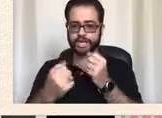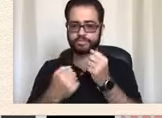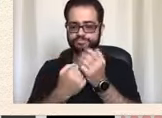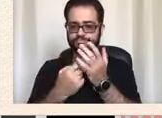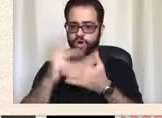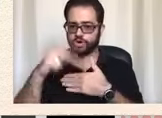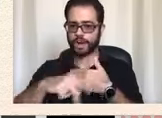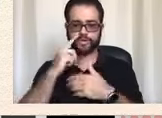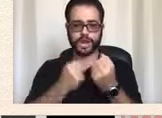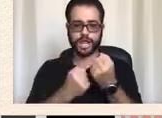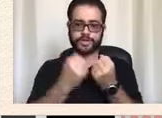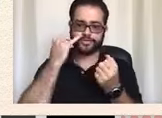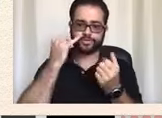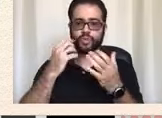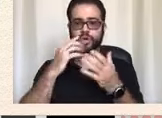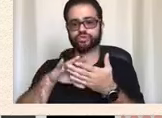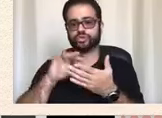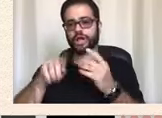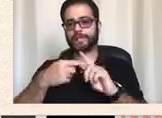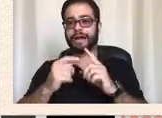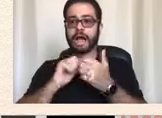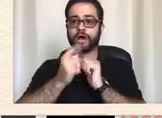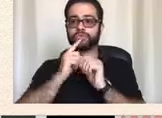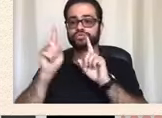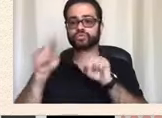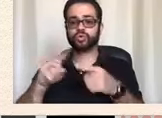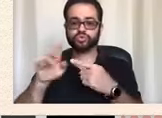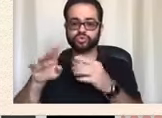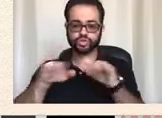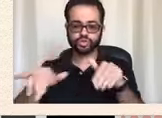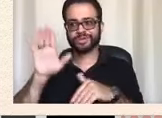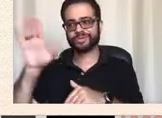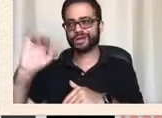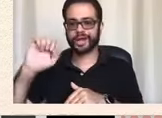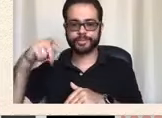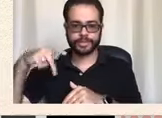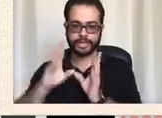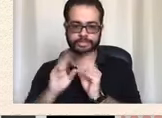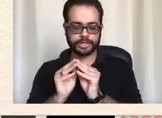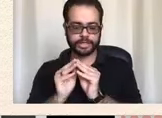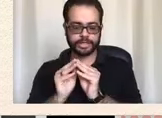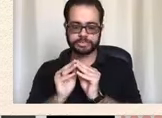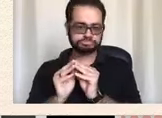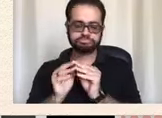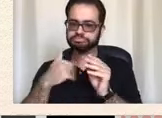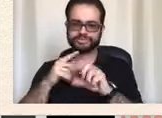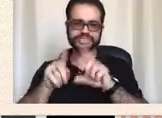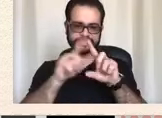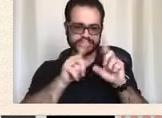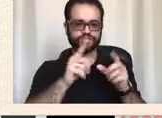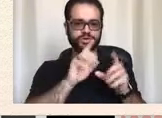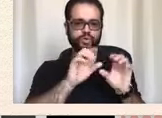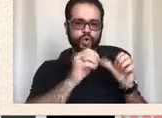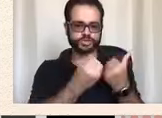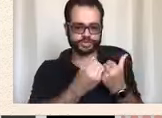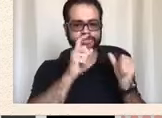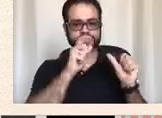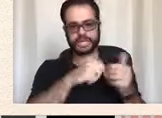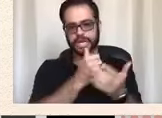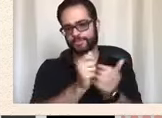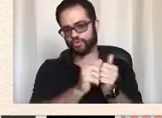to attend your child's IEP meeting. There are many other entities out there that can help you with that. The